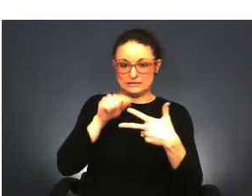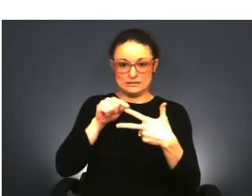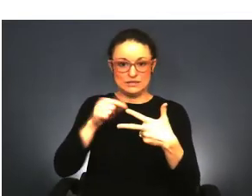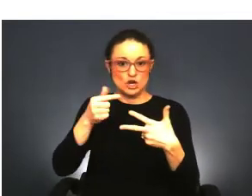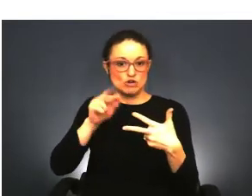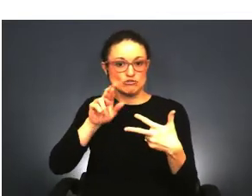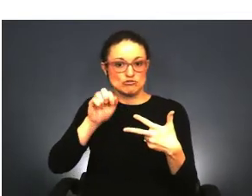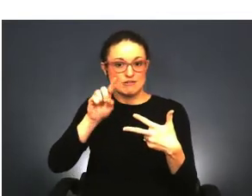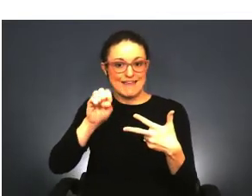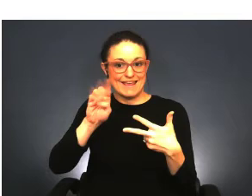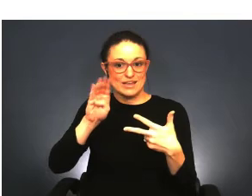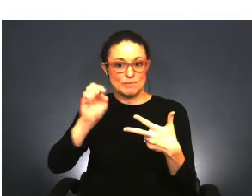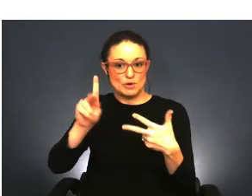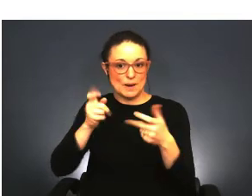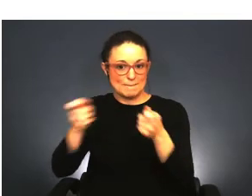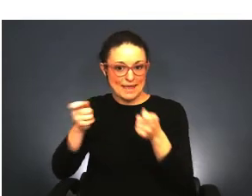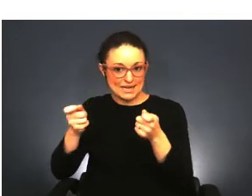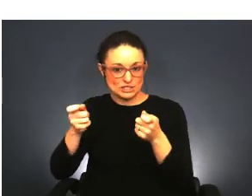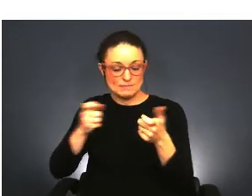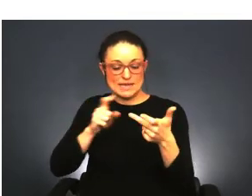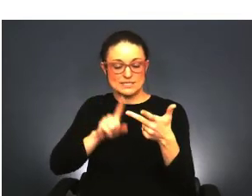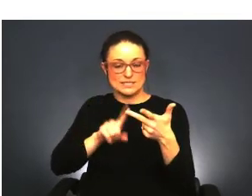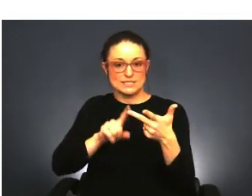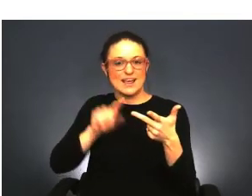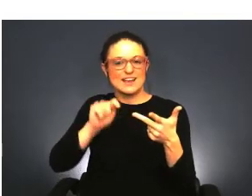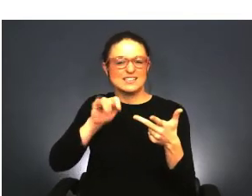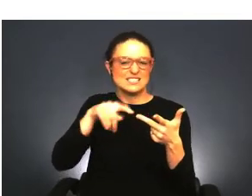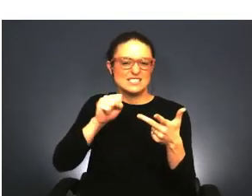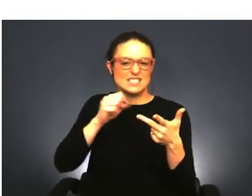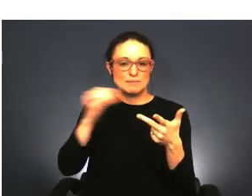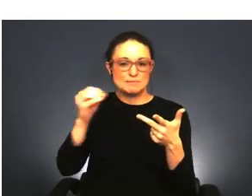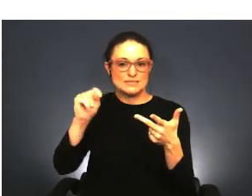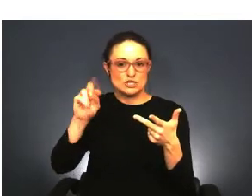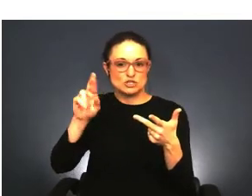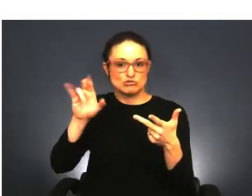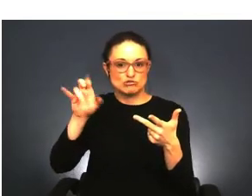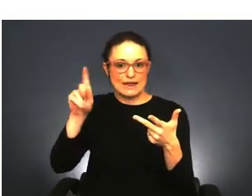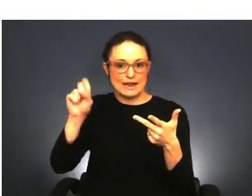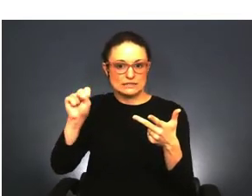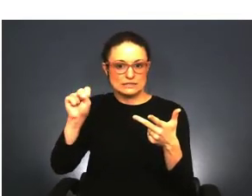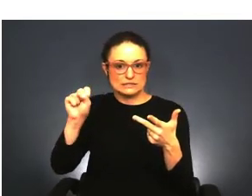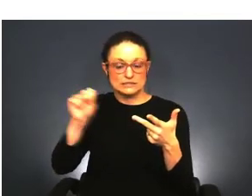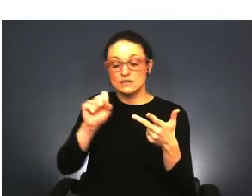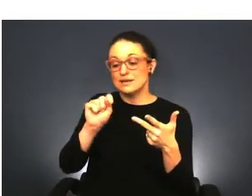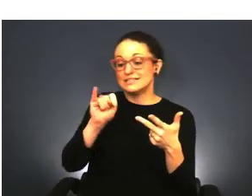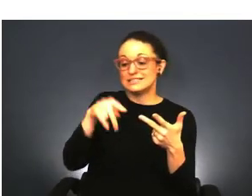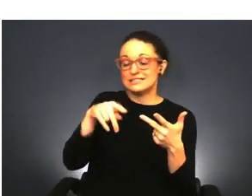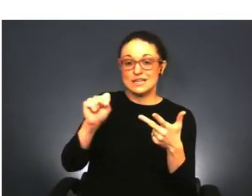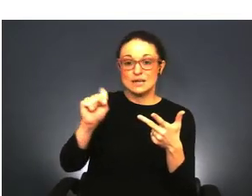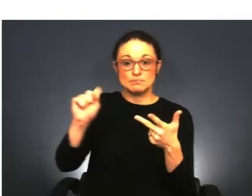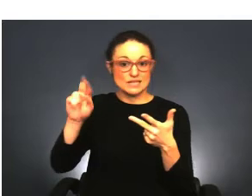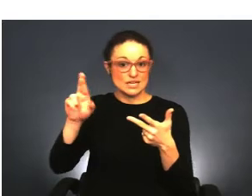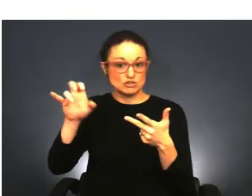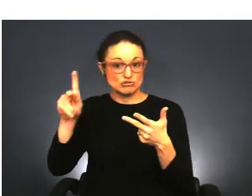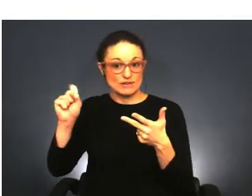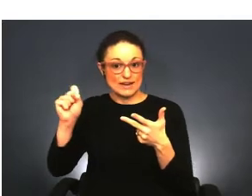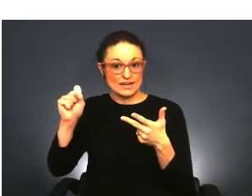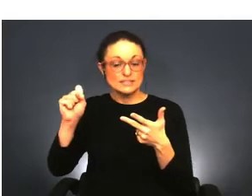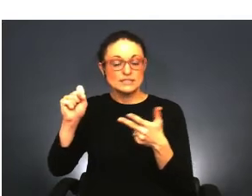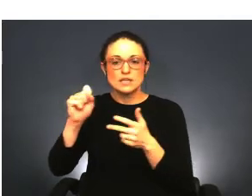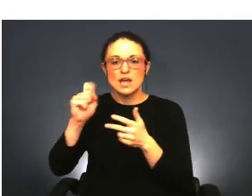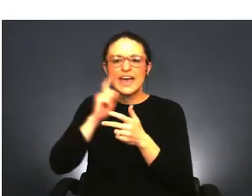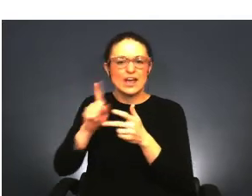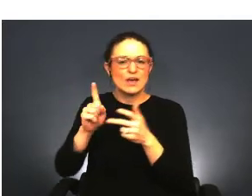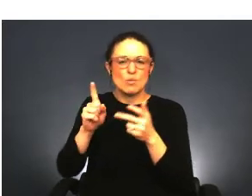management, and then the third is tips and tricks. Tips and tricks is going to cover everything and assume some basic